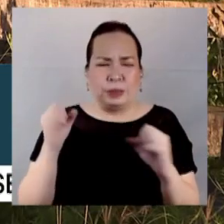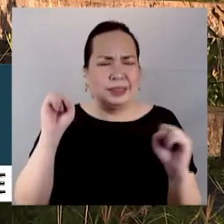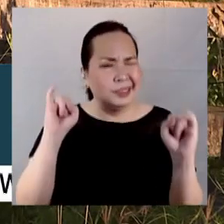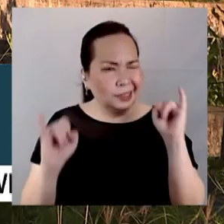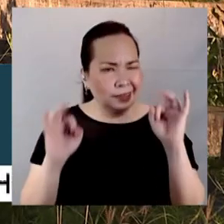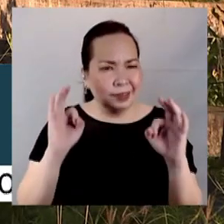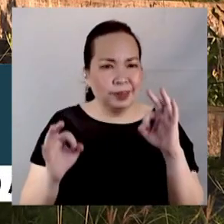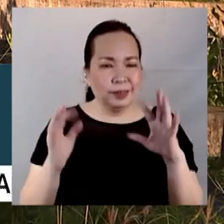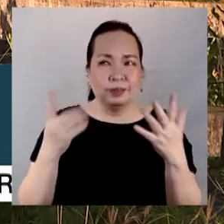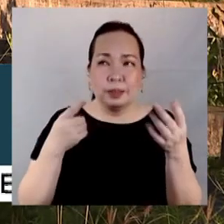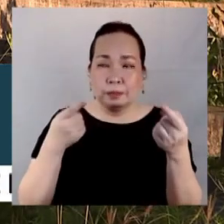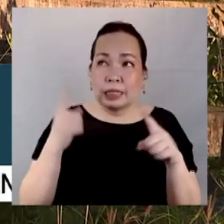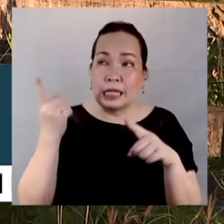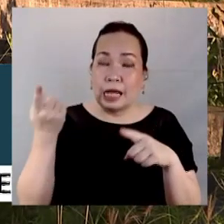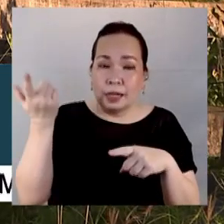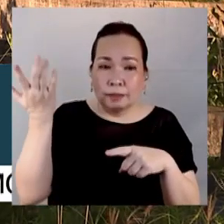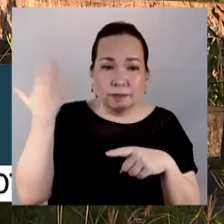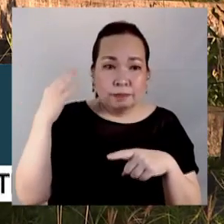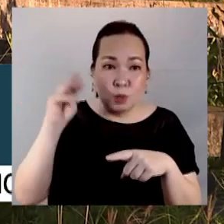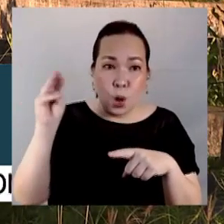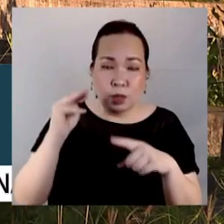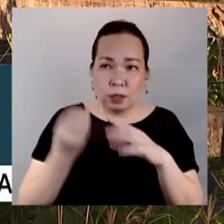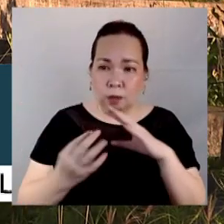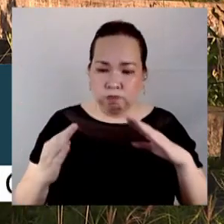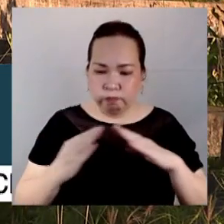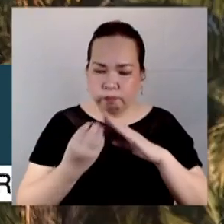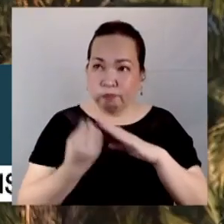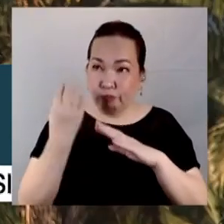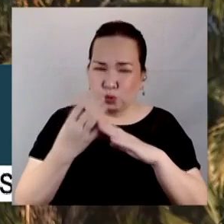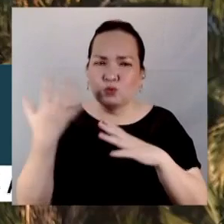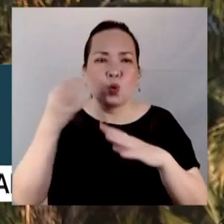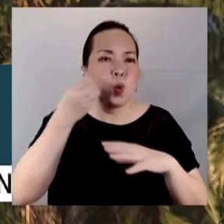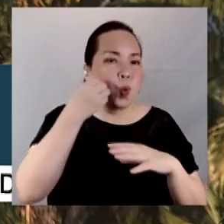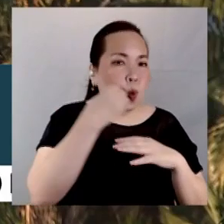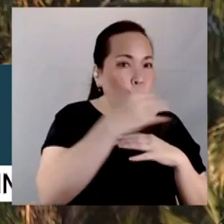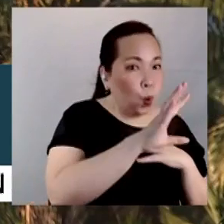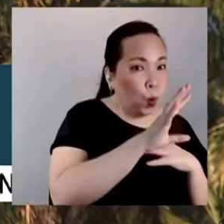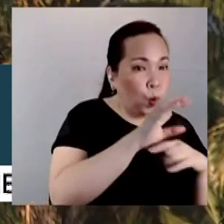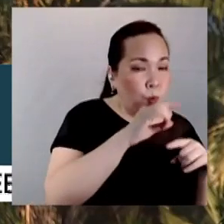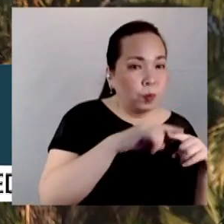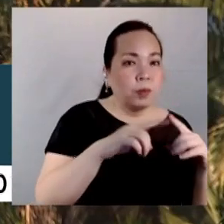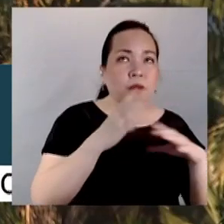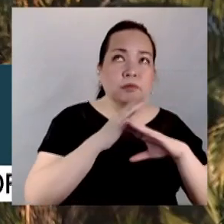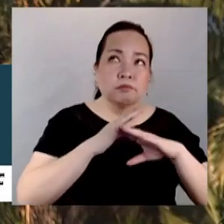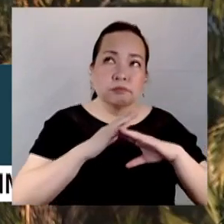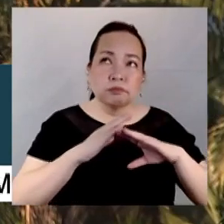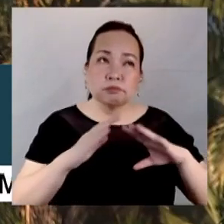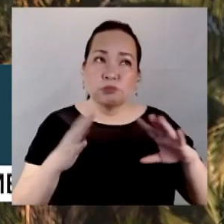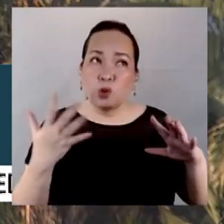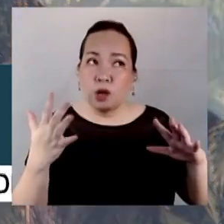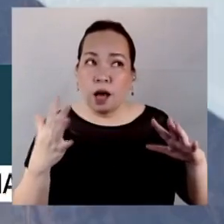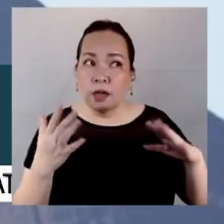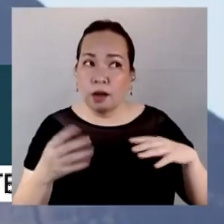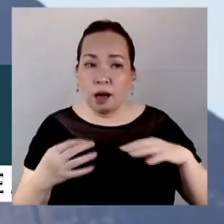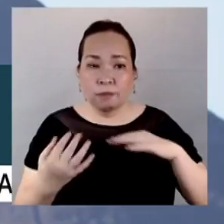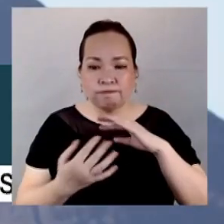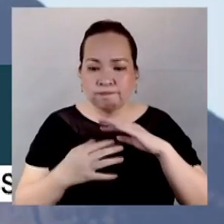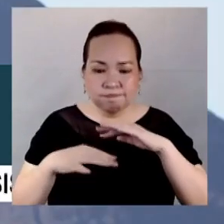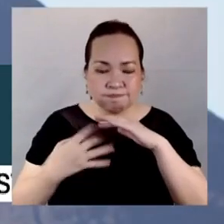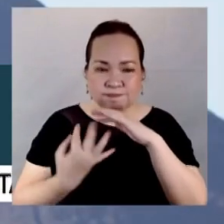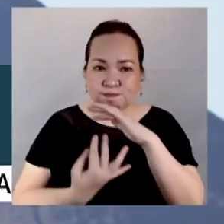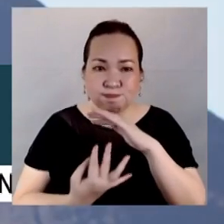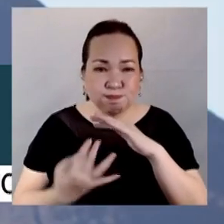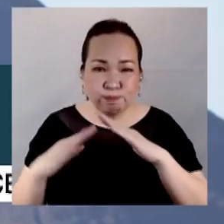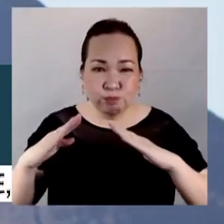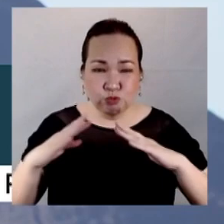Sunday's phreatic eruption were sent home Wednesday morning after the volcano did not show signs of increasing activity for almost